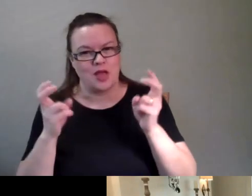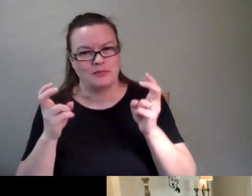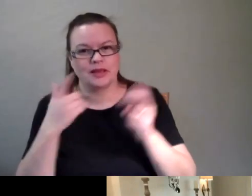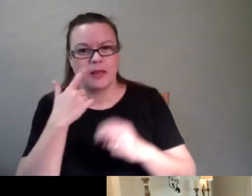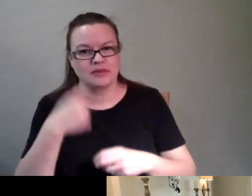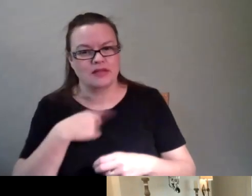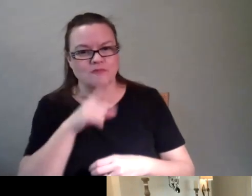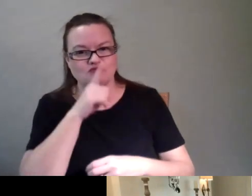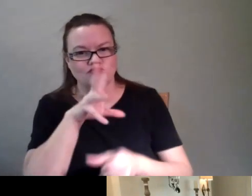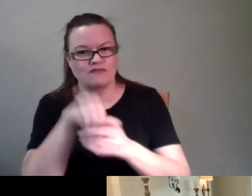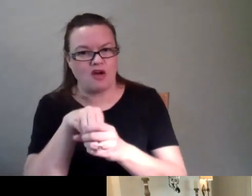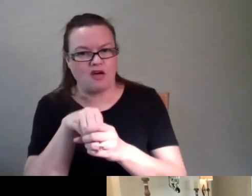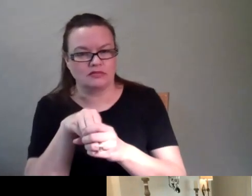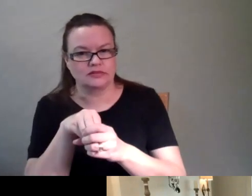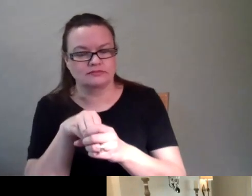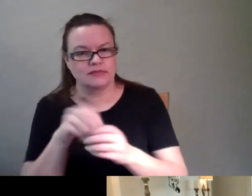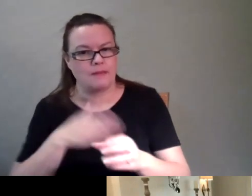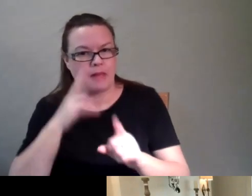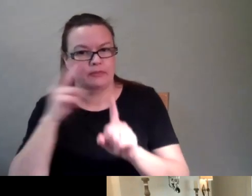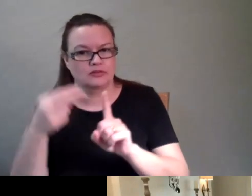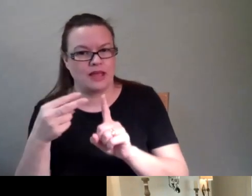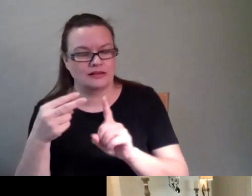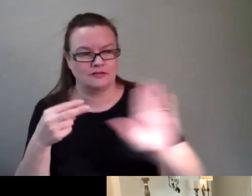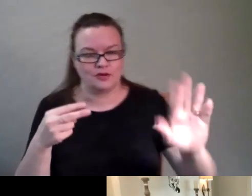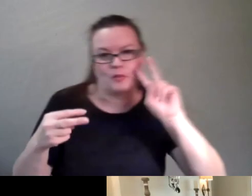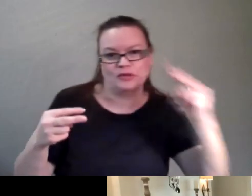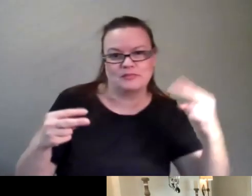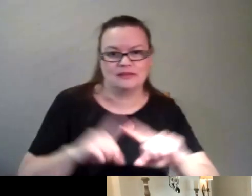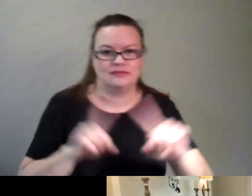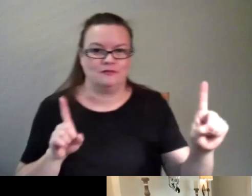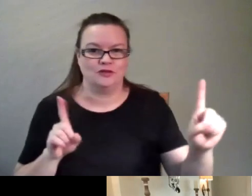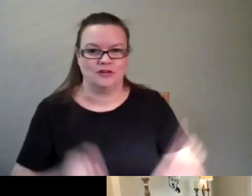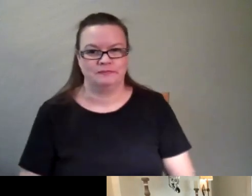very involved in it from a different perspective.